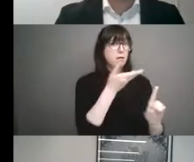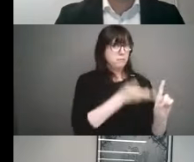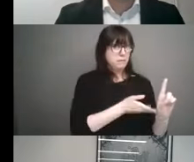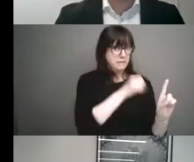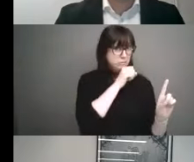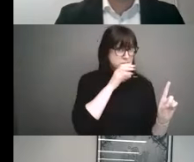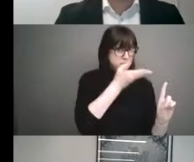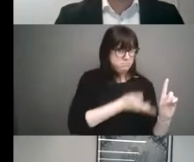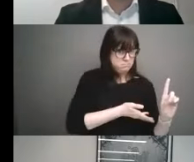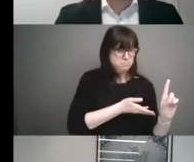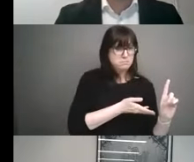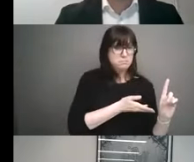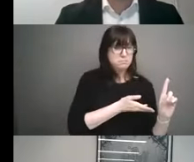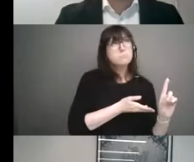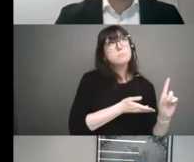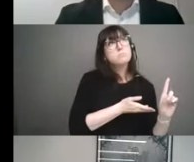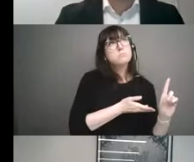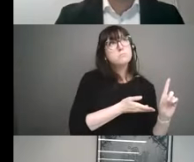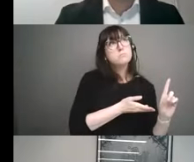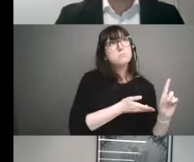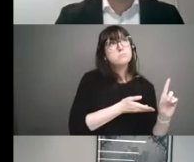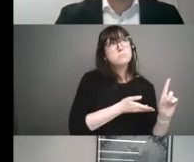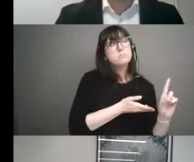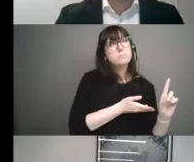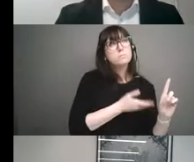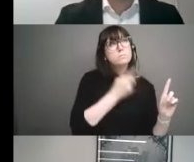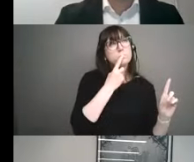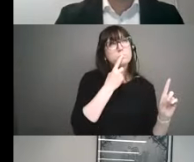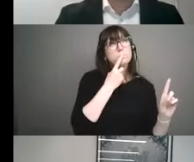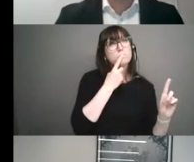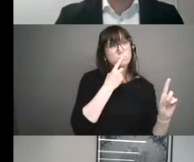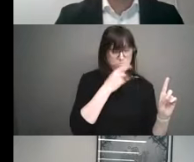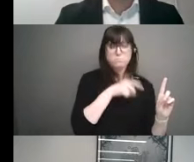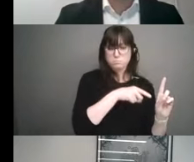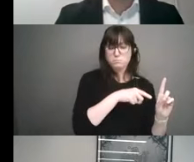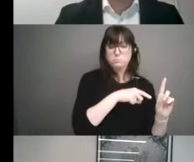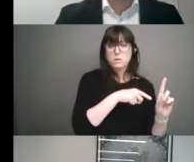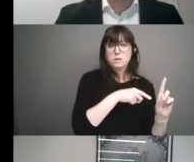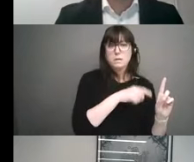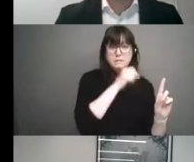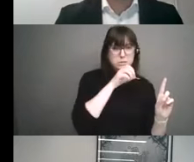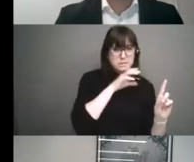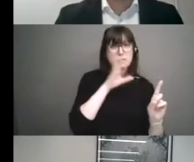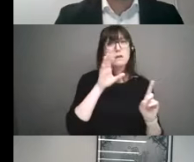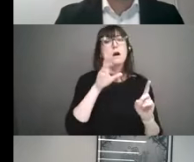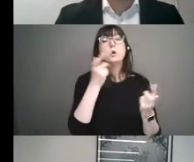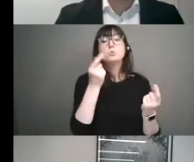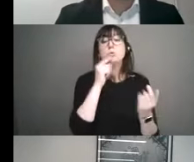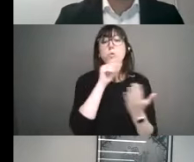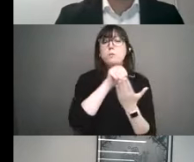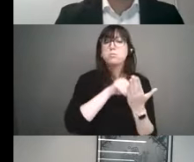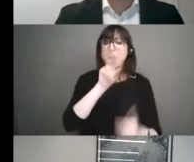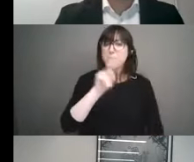the individual client account holder will do a banking power of